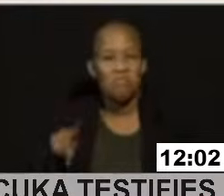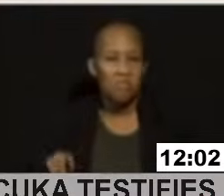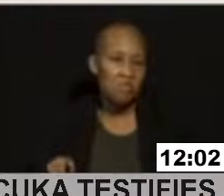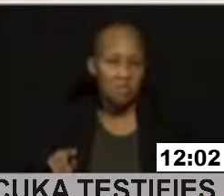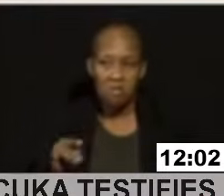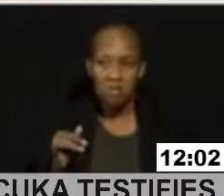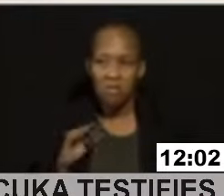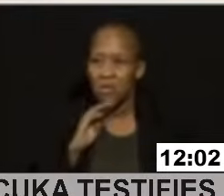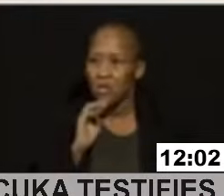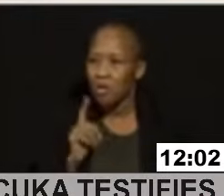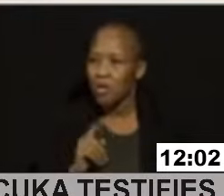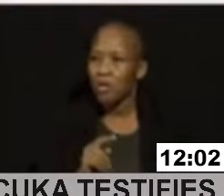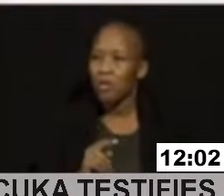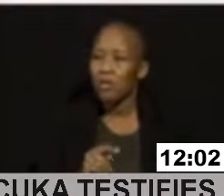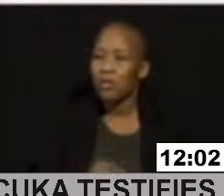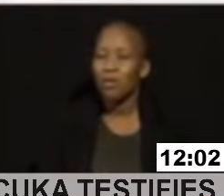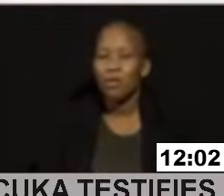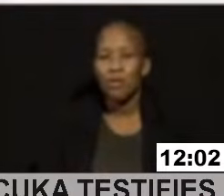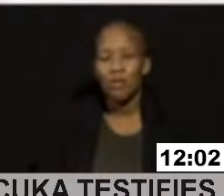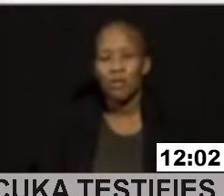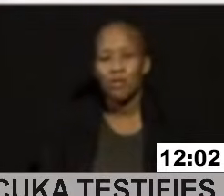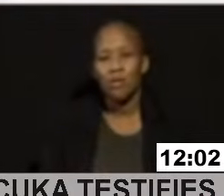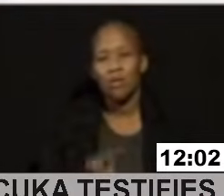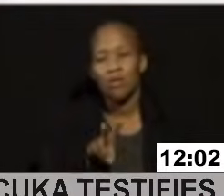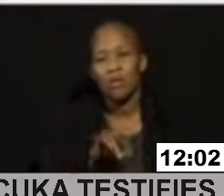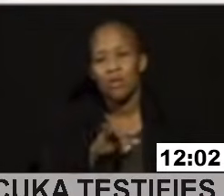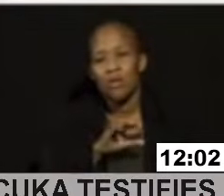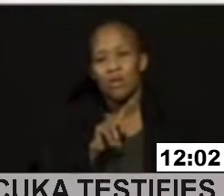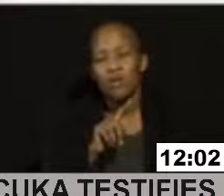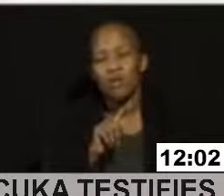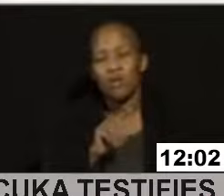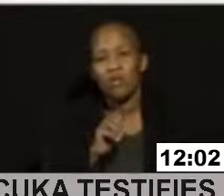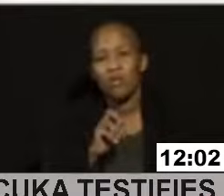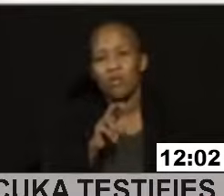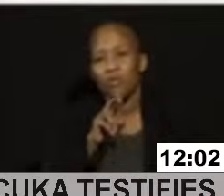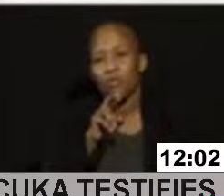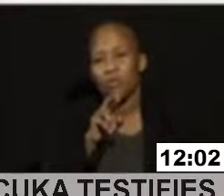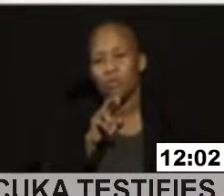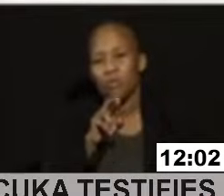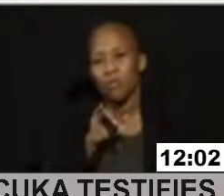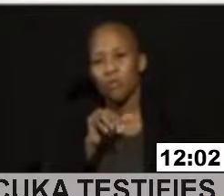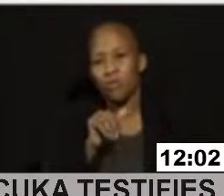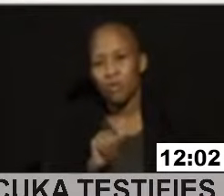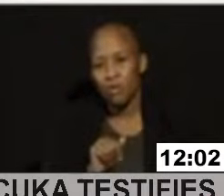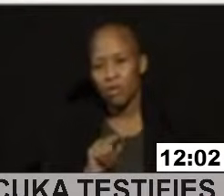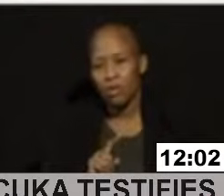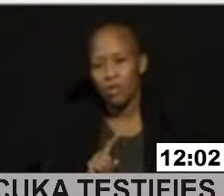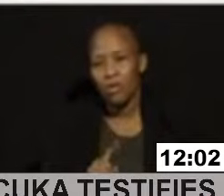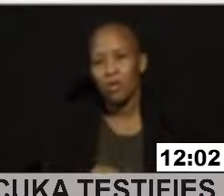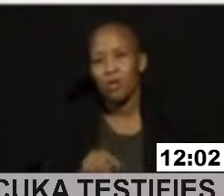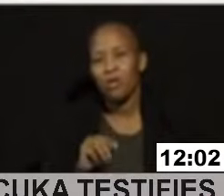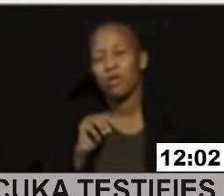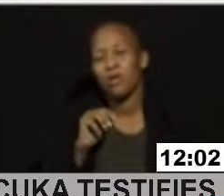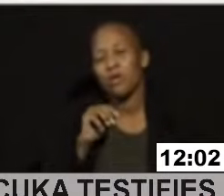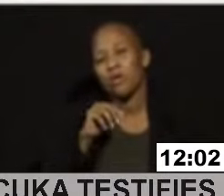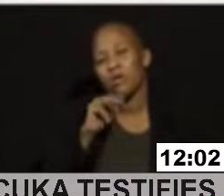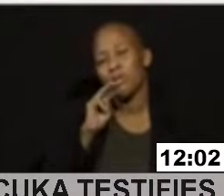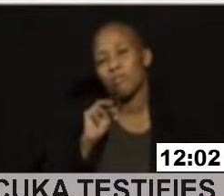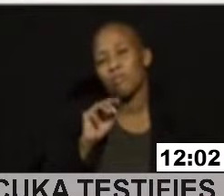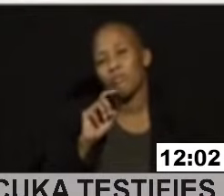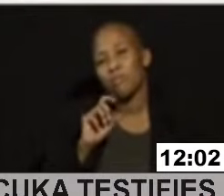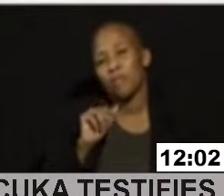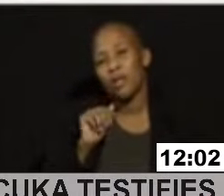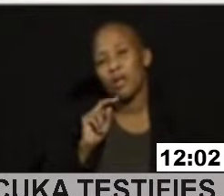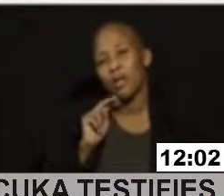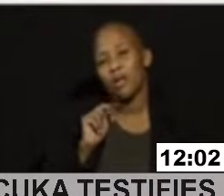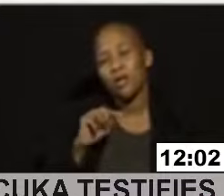It's Victoria and it's Fijian building, Victoria and Professor Mkanga building, named